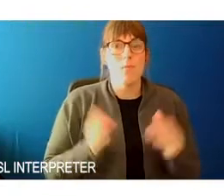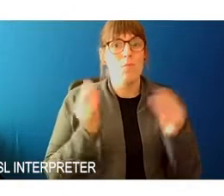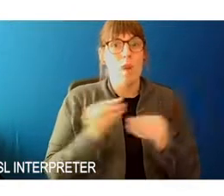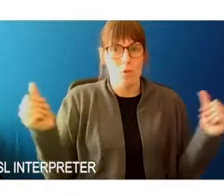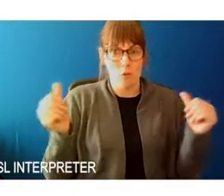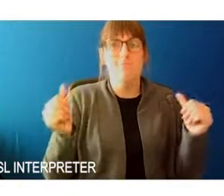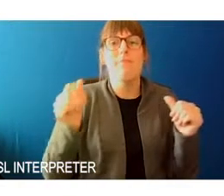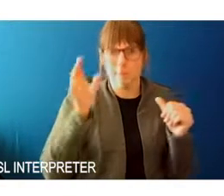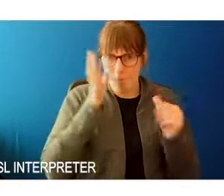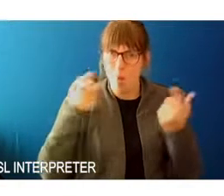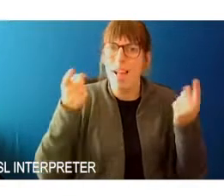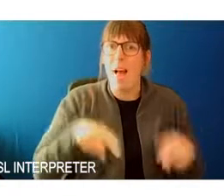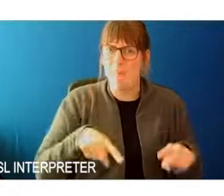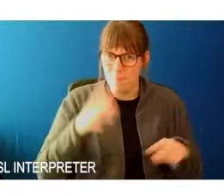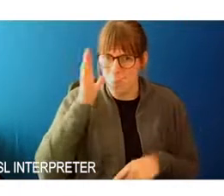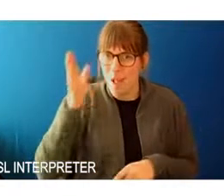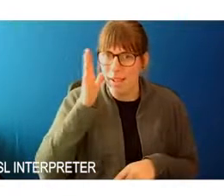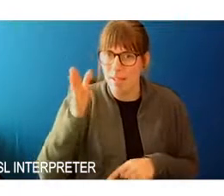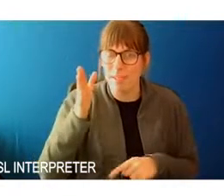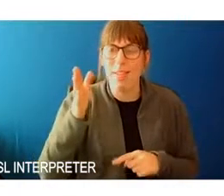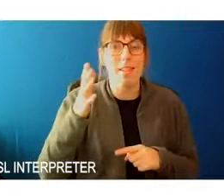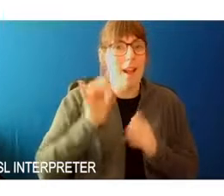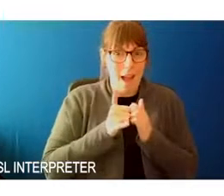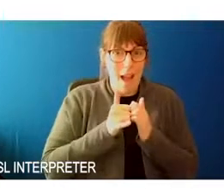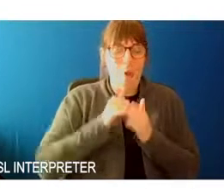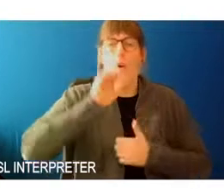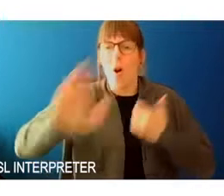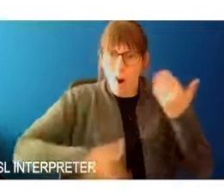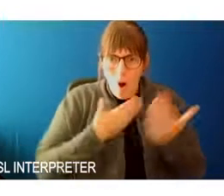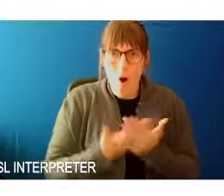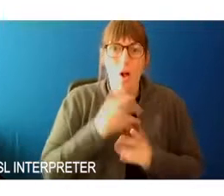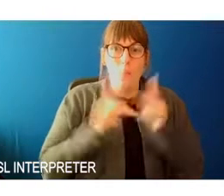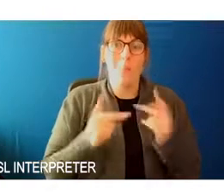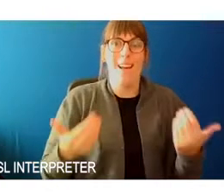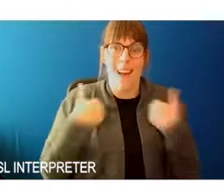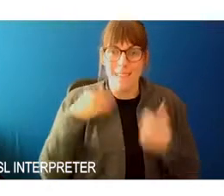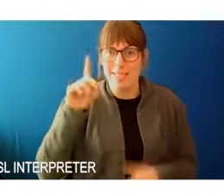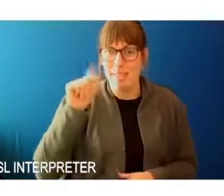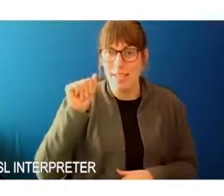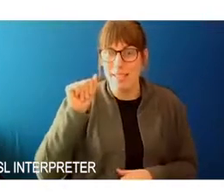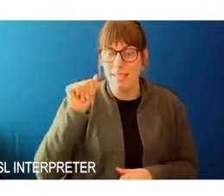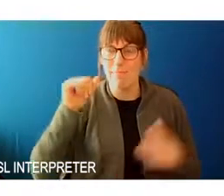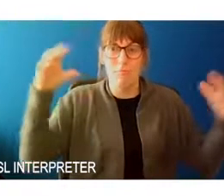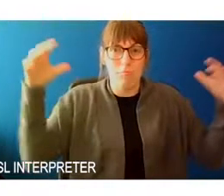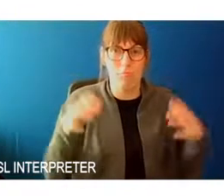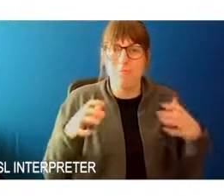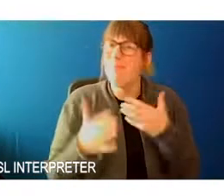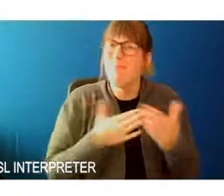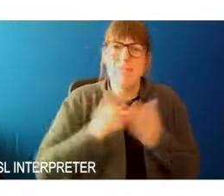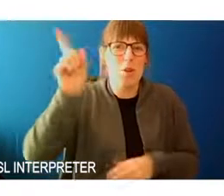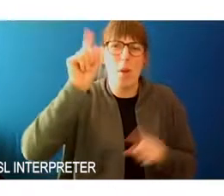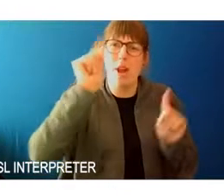that resolution is going to come together with all of us, all people with